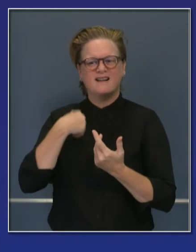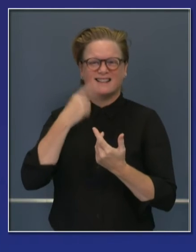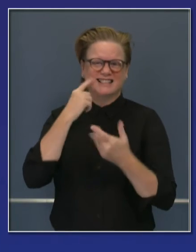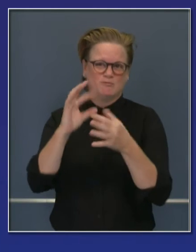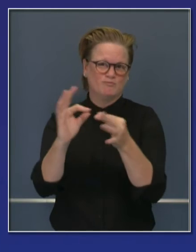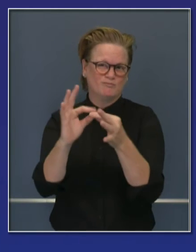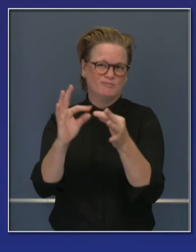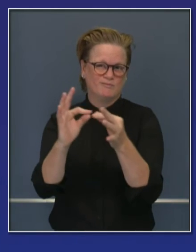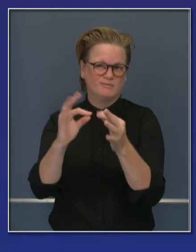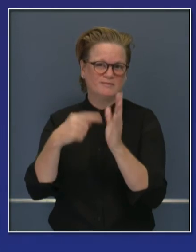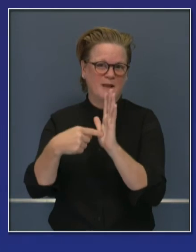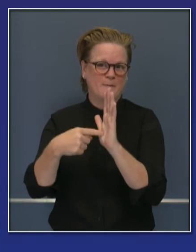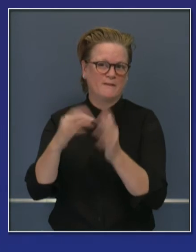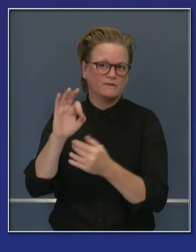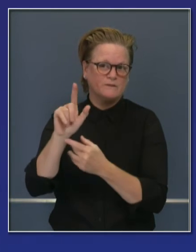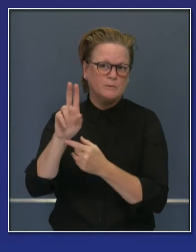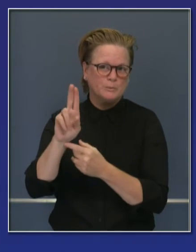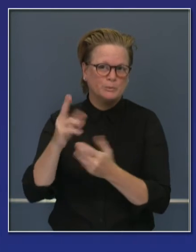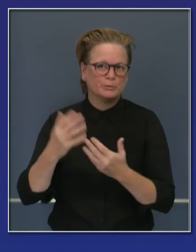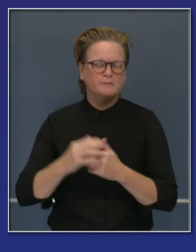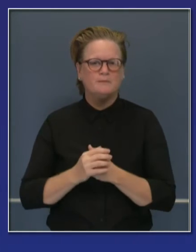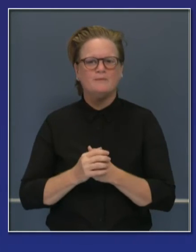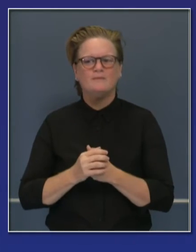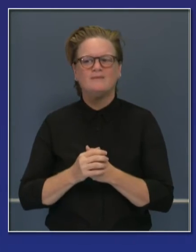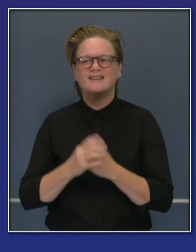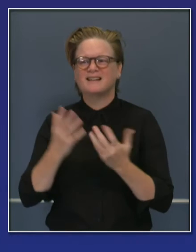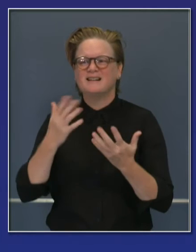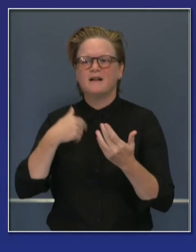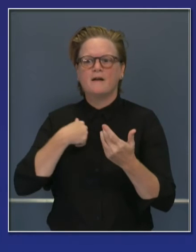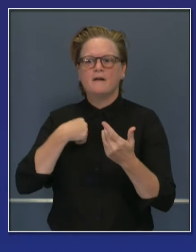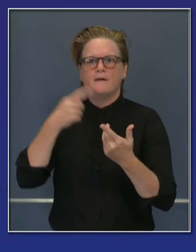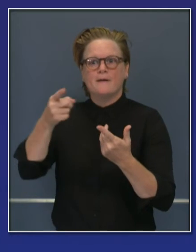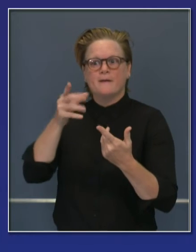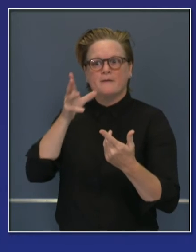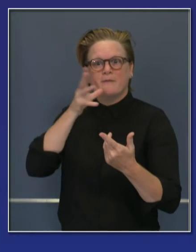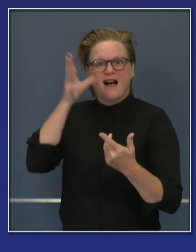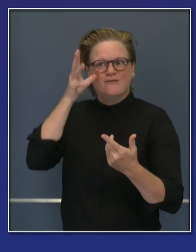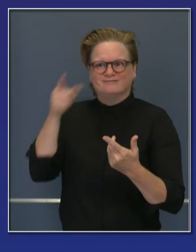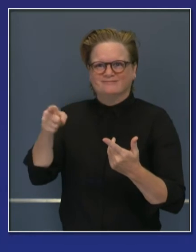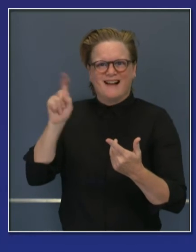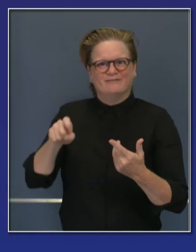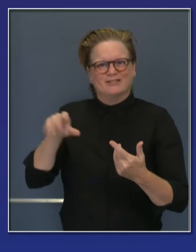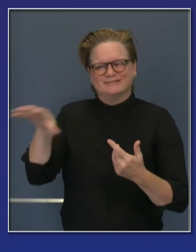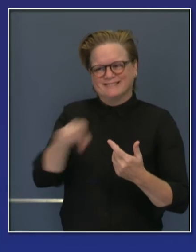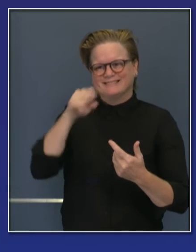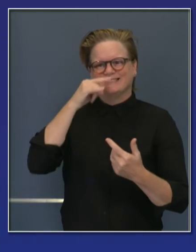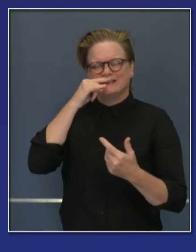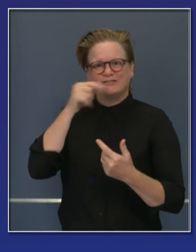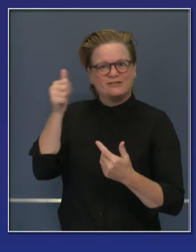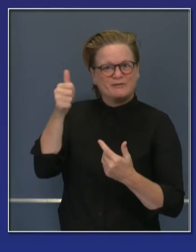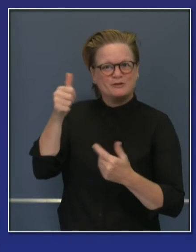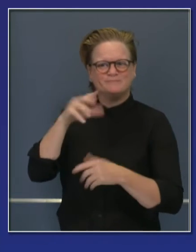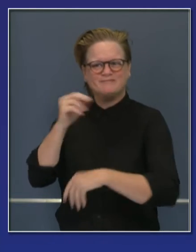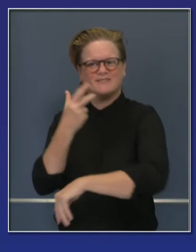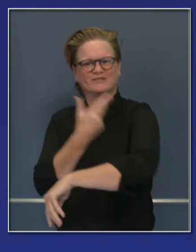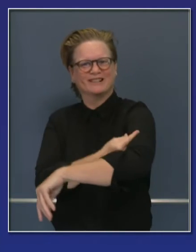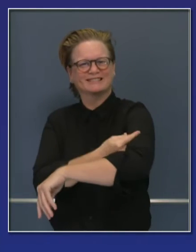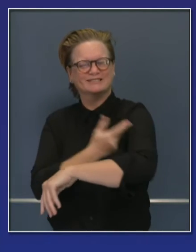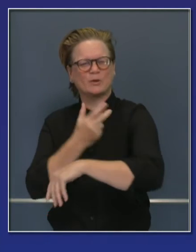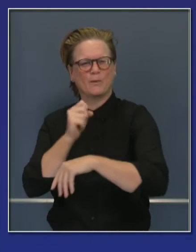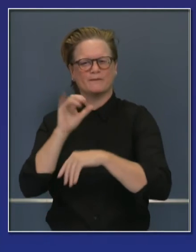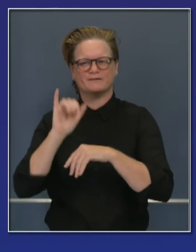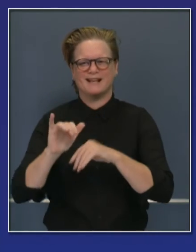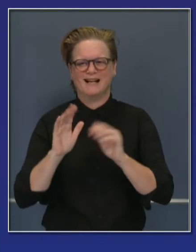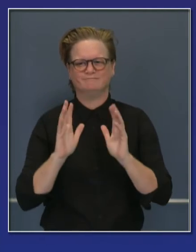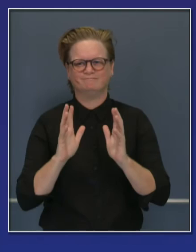traditional vaccinations that all of us as parents are very, very familiar with. Again, those are being administered in settings that are